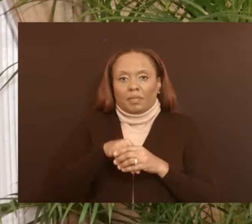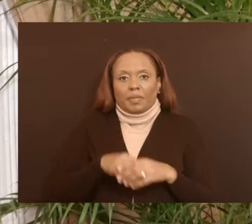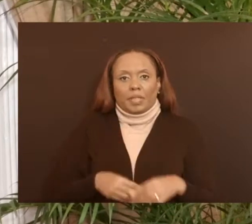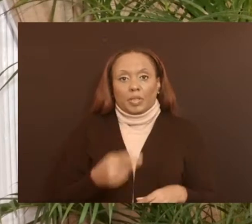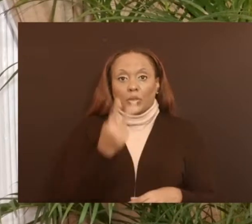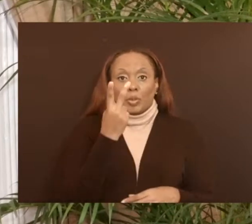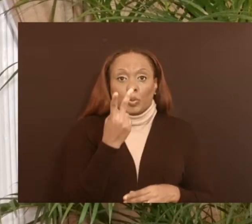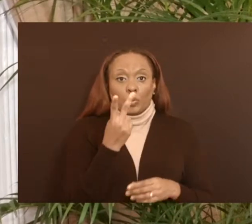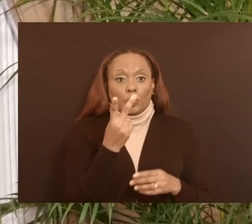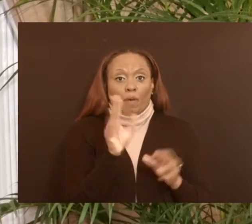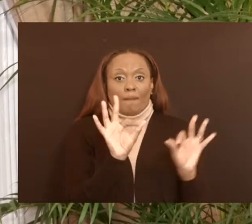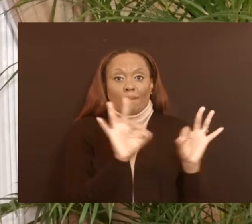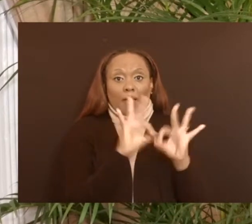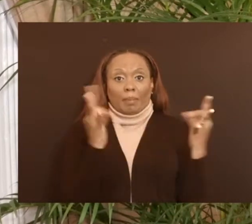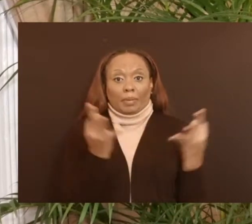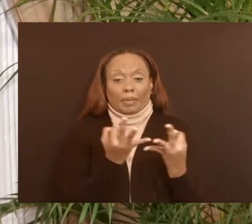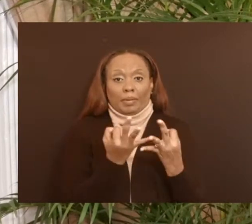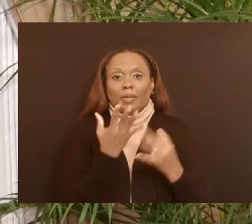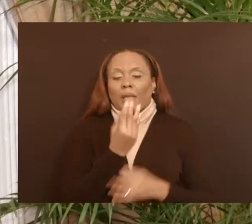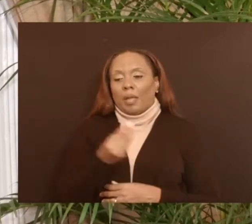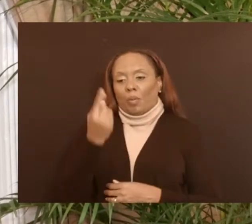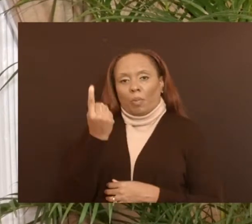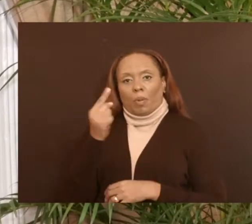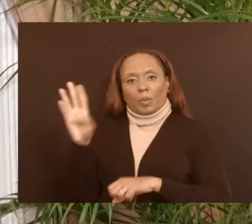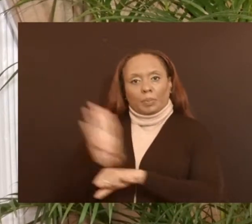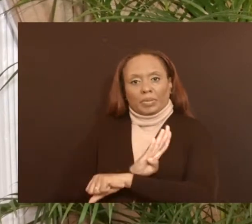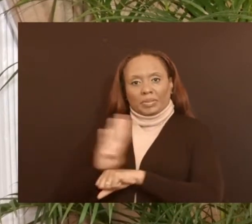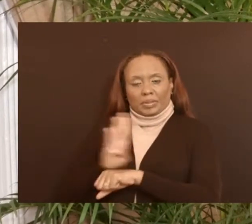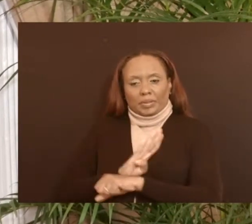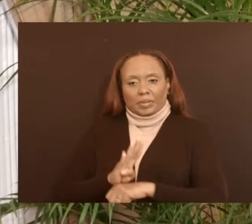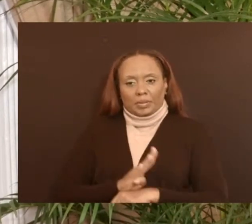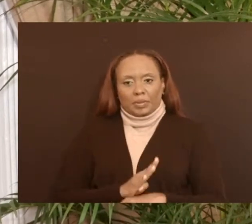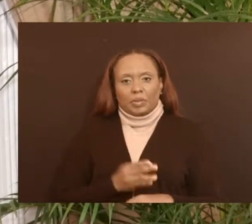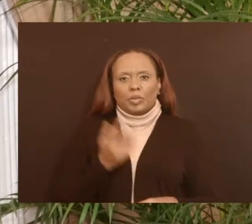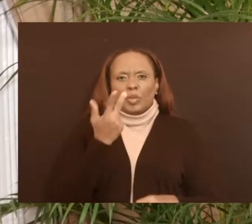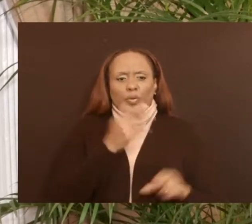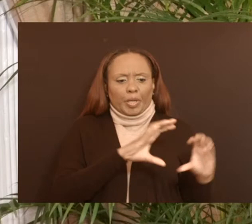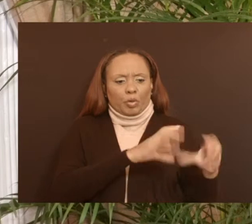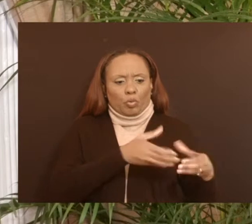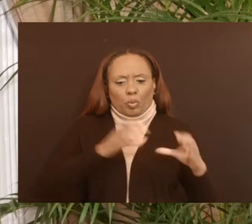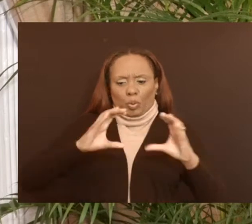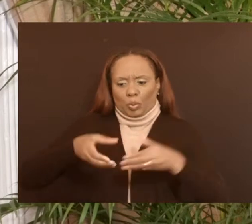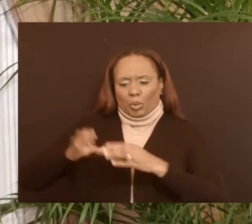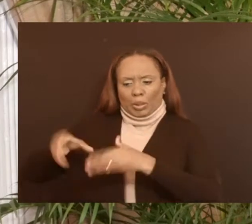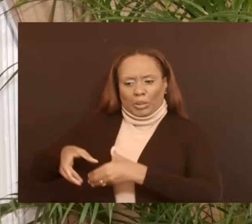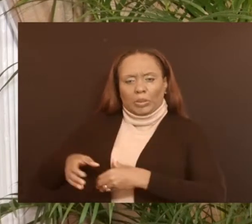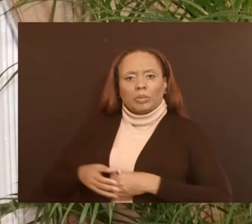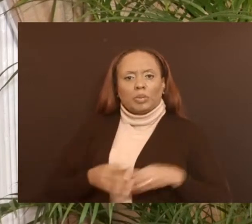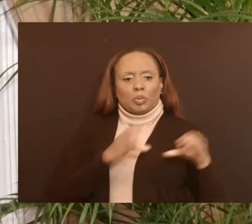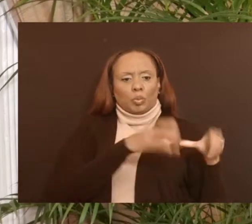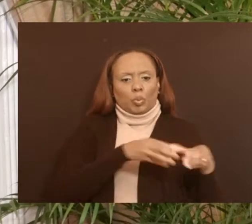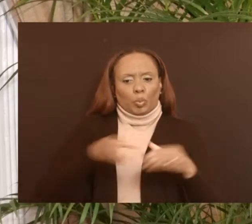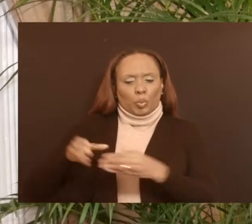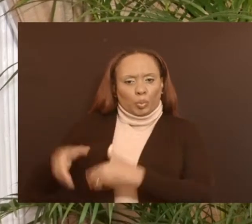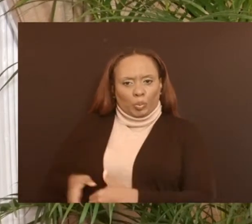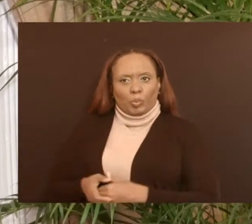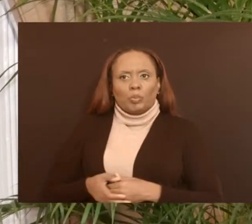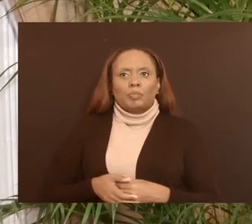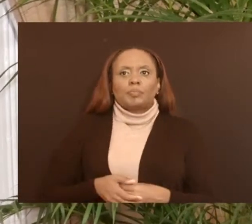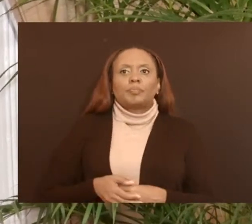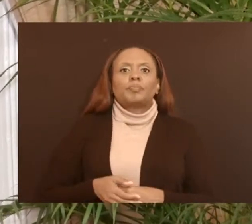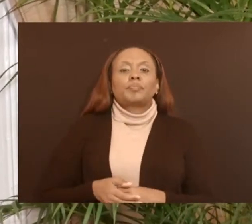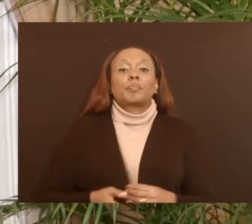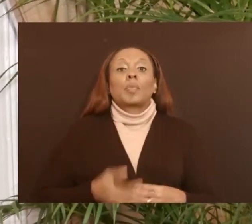spoken about in the media a few days ago. So I repeat that we have 2